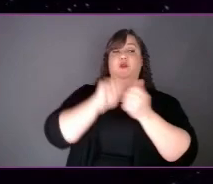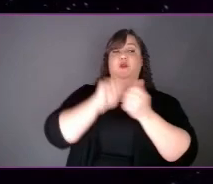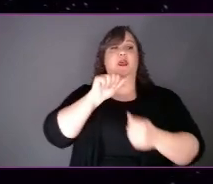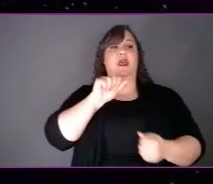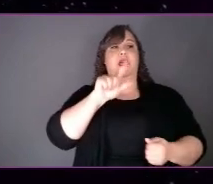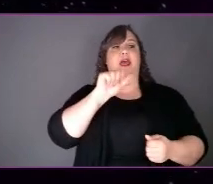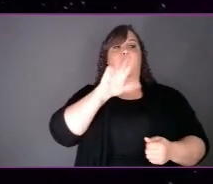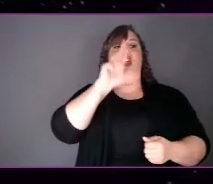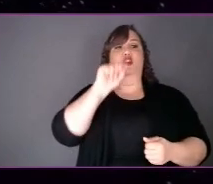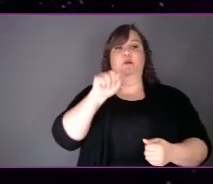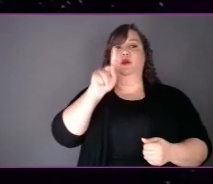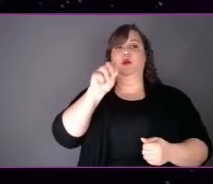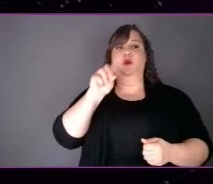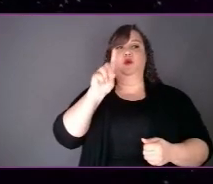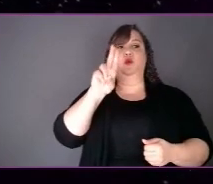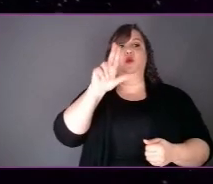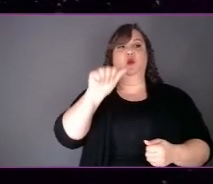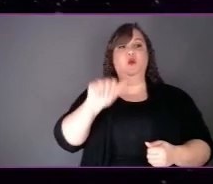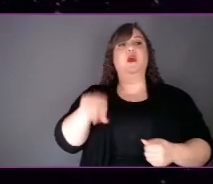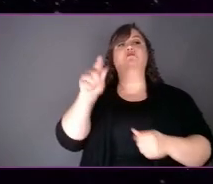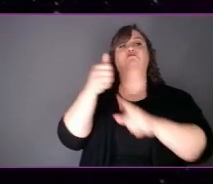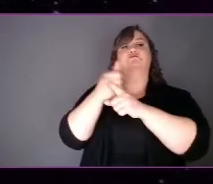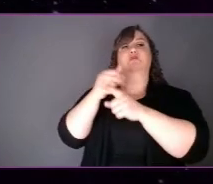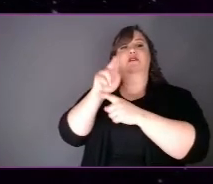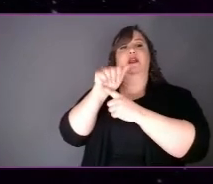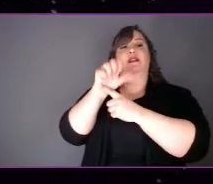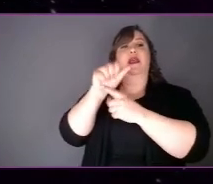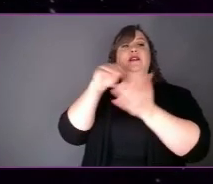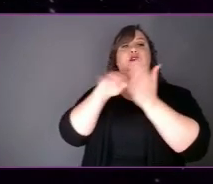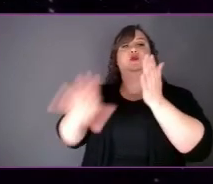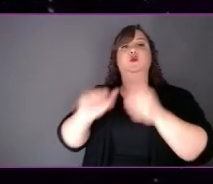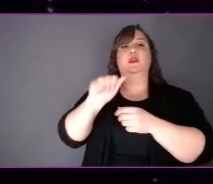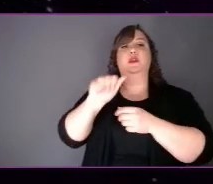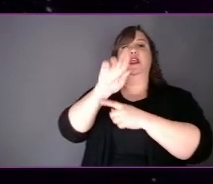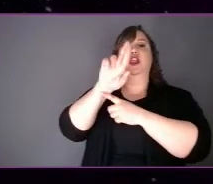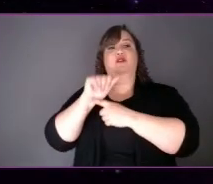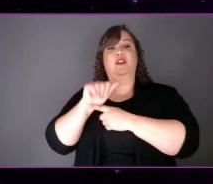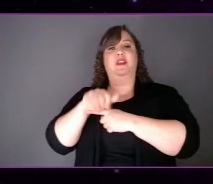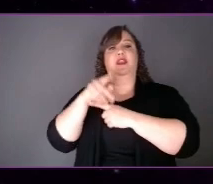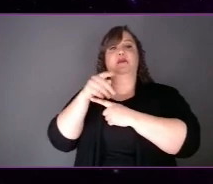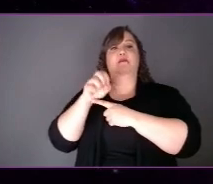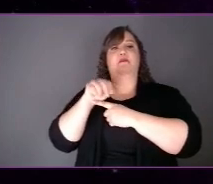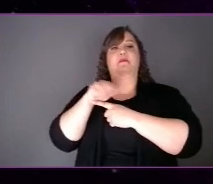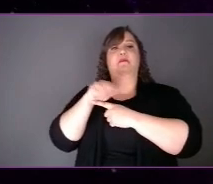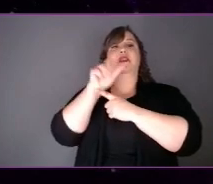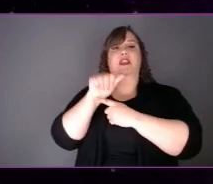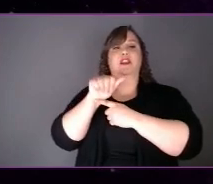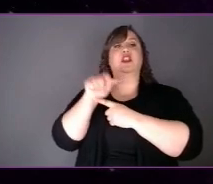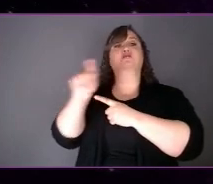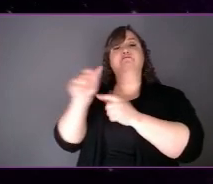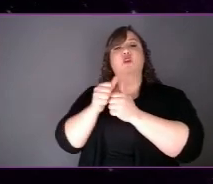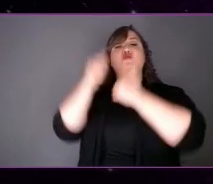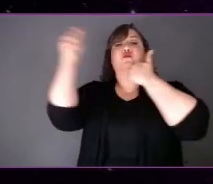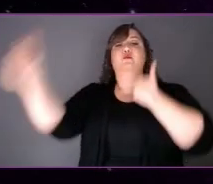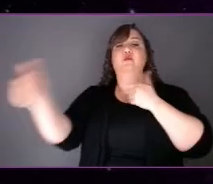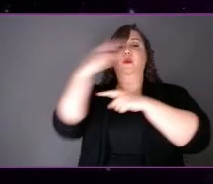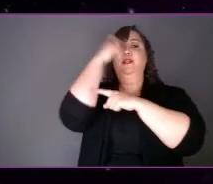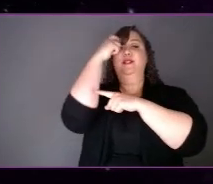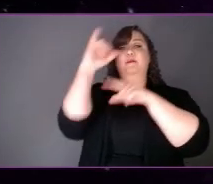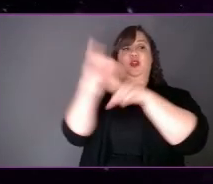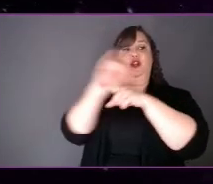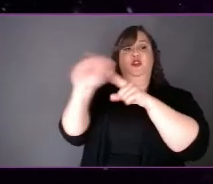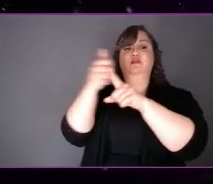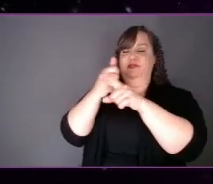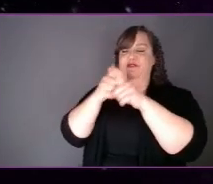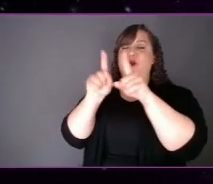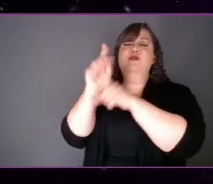remote summer intern also at Armstrong Flight Research Center. Thank you guys for joining us today. So it must be so exciting to have started